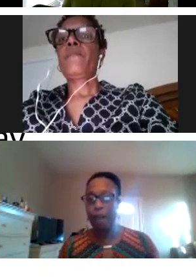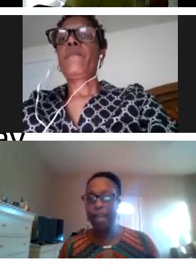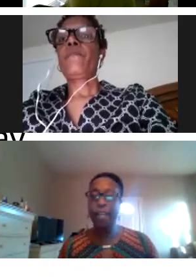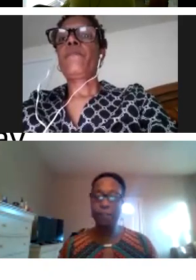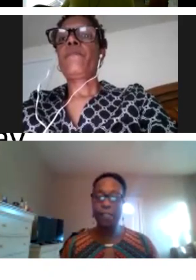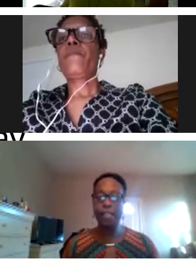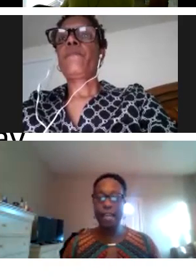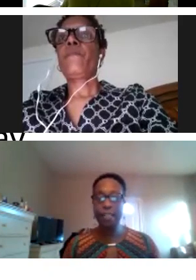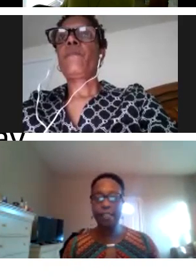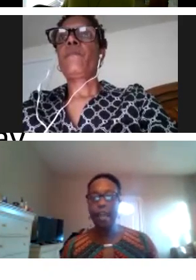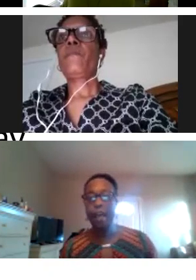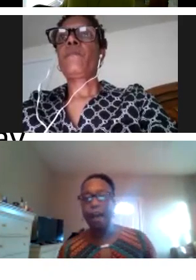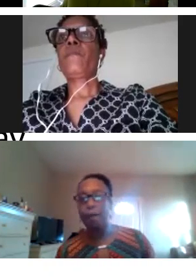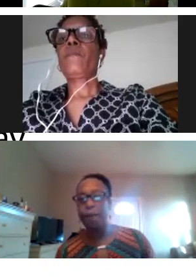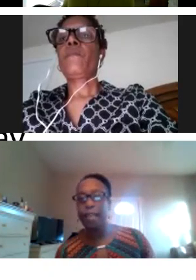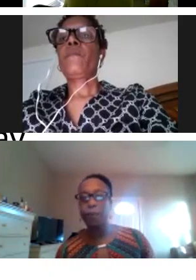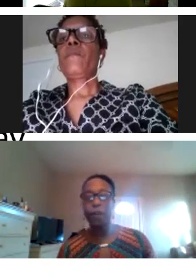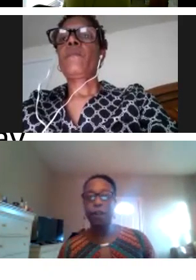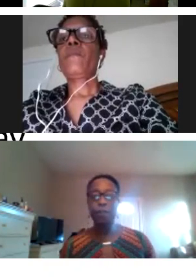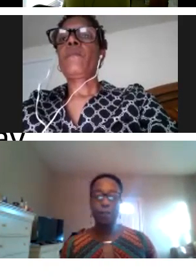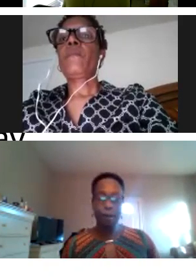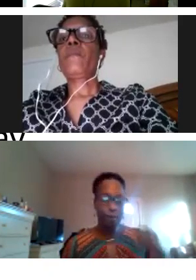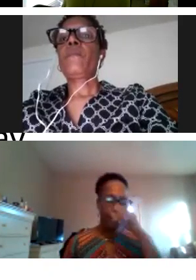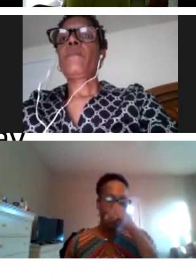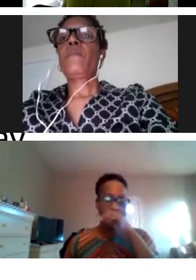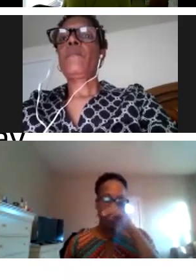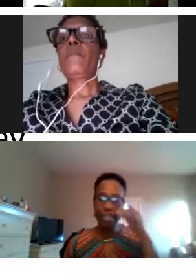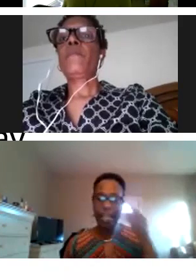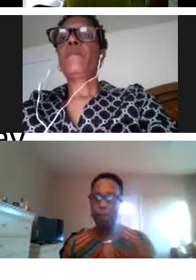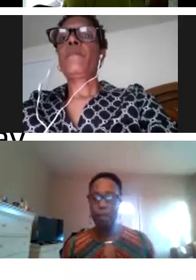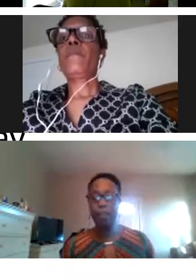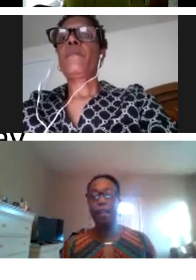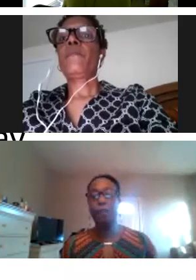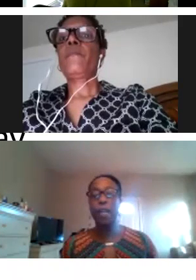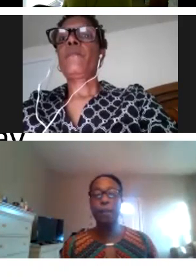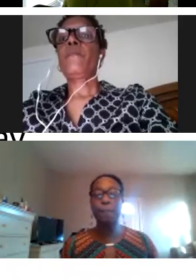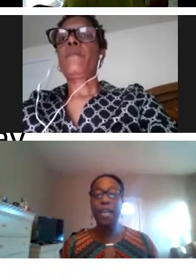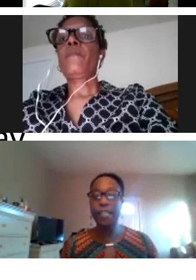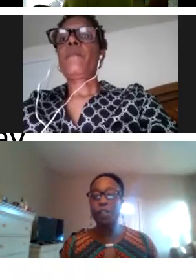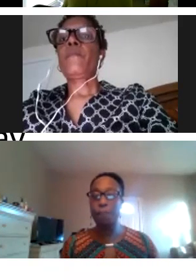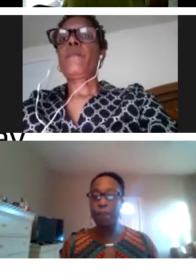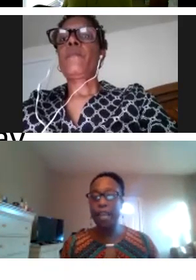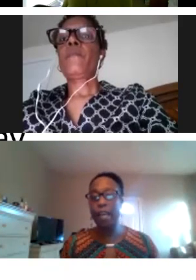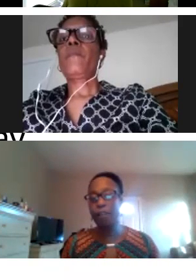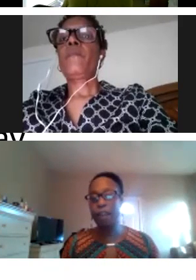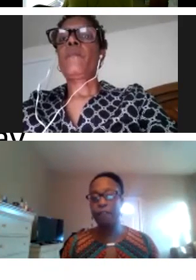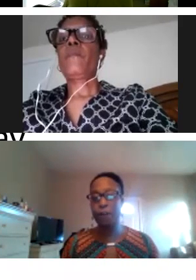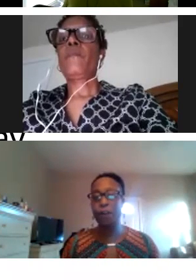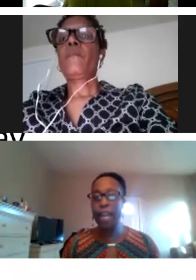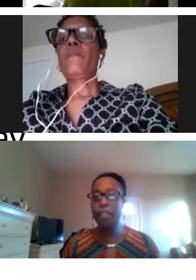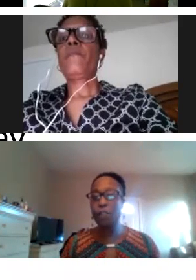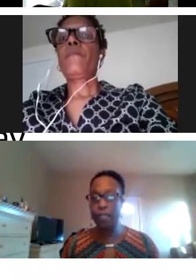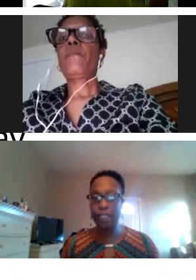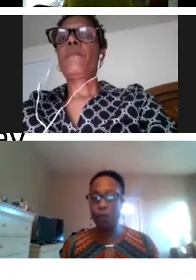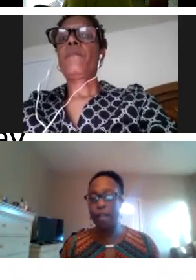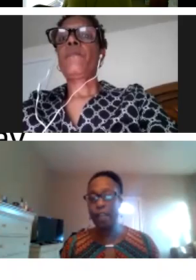care, right, in different settings? And then we're going to bring the discussion in with like what it means to be a healthcare voter